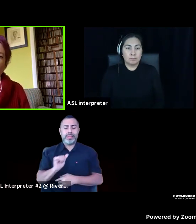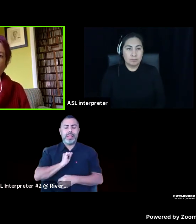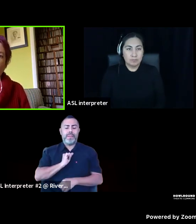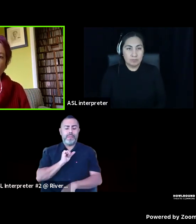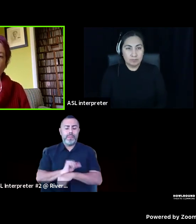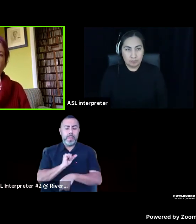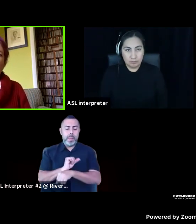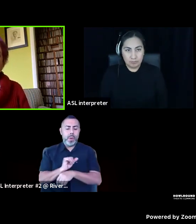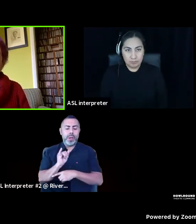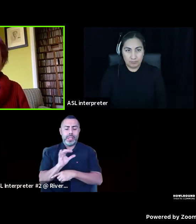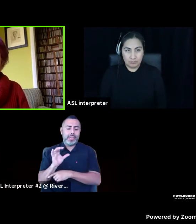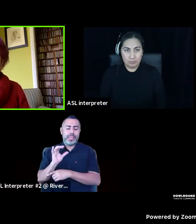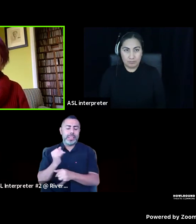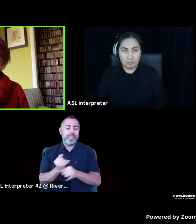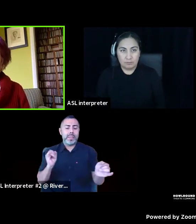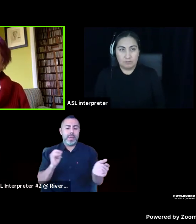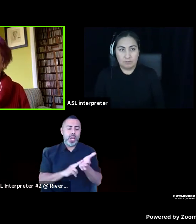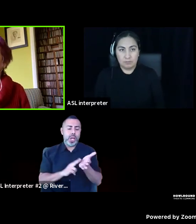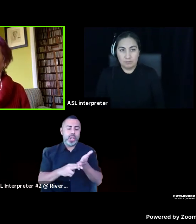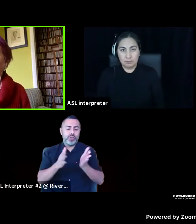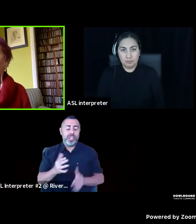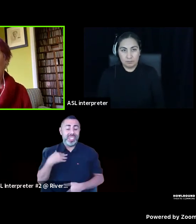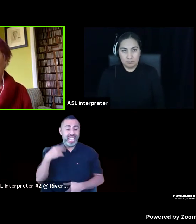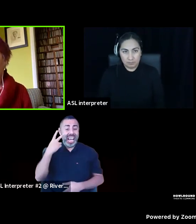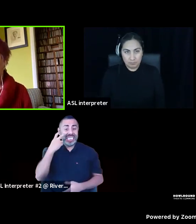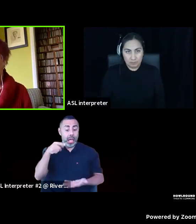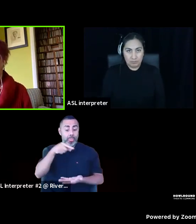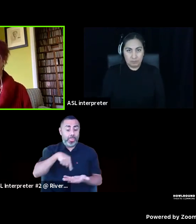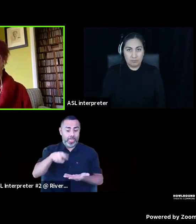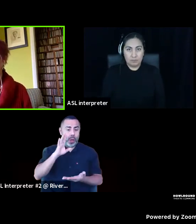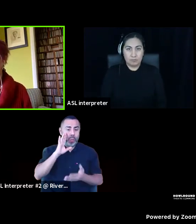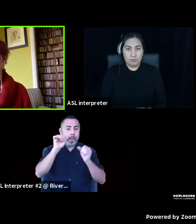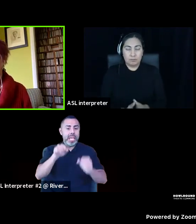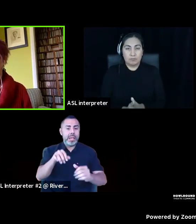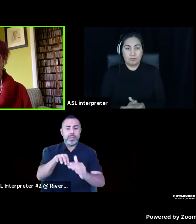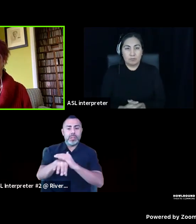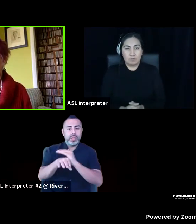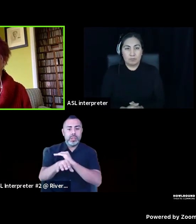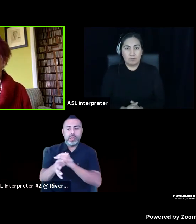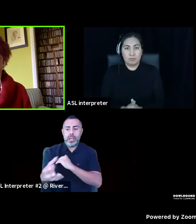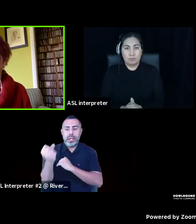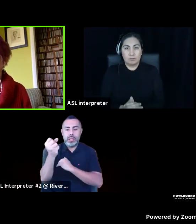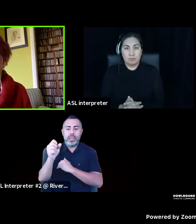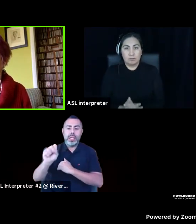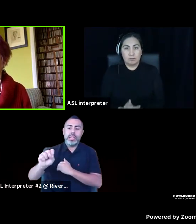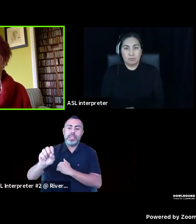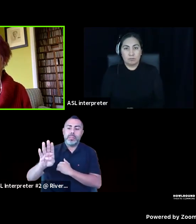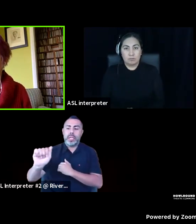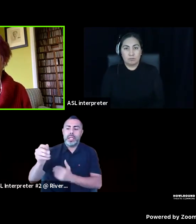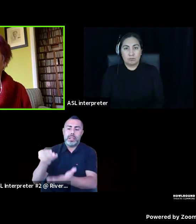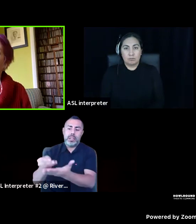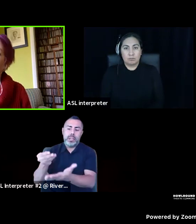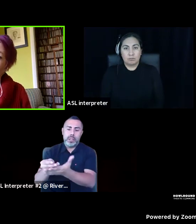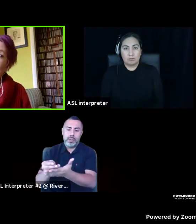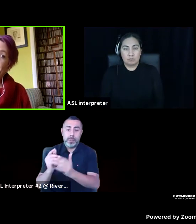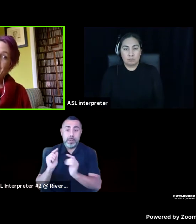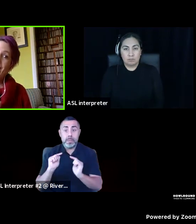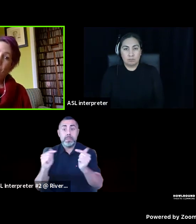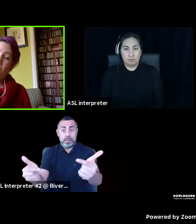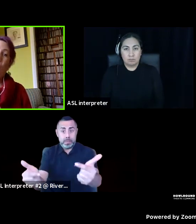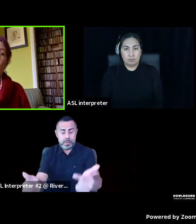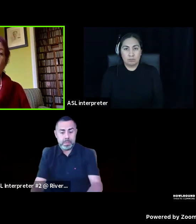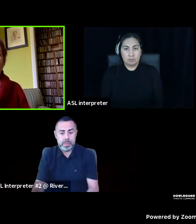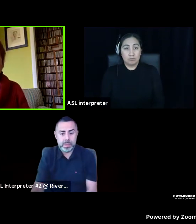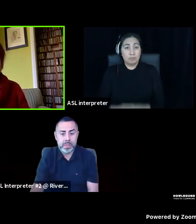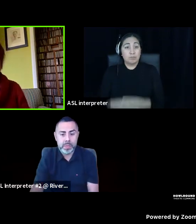independent contractor. So I doubt those folks will be able to access those SBA loans. But like I